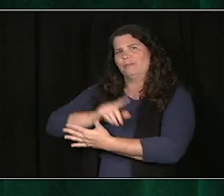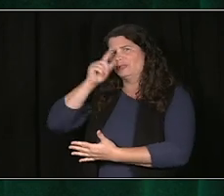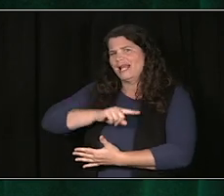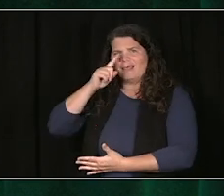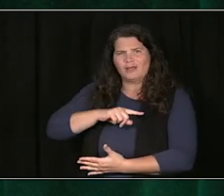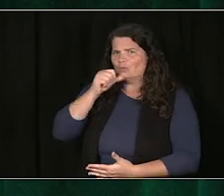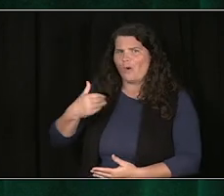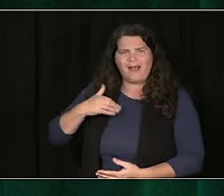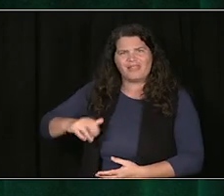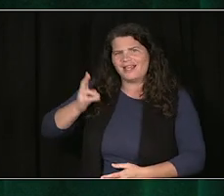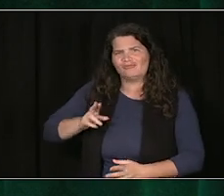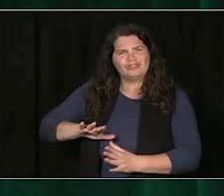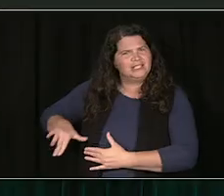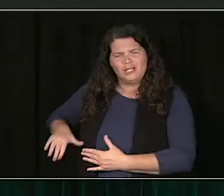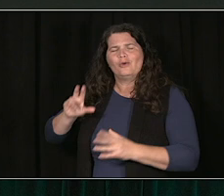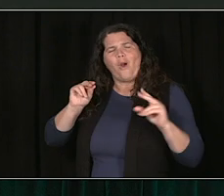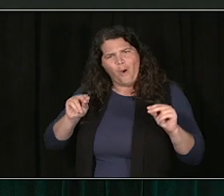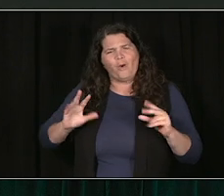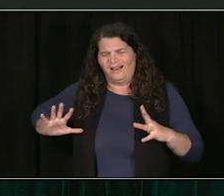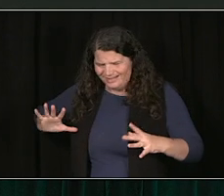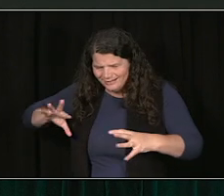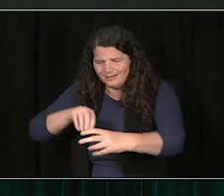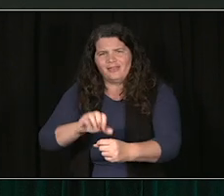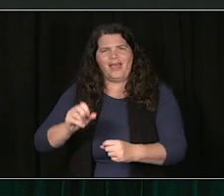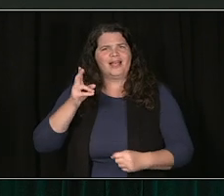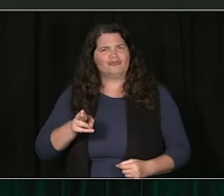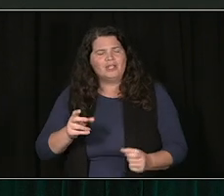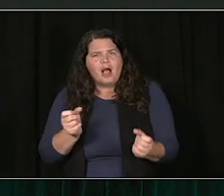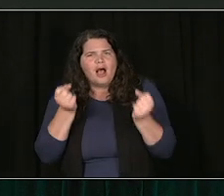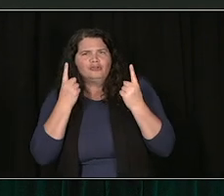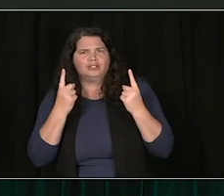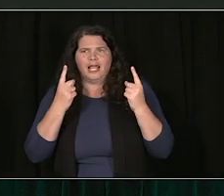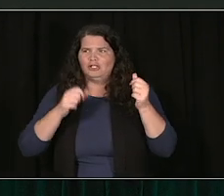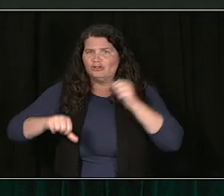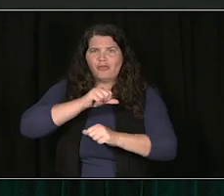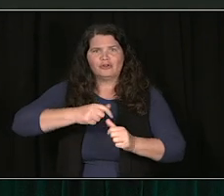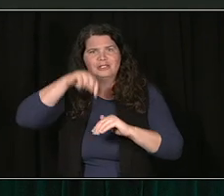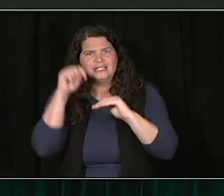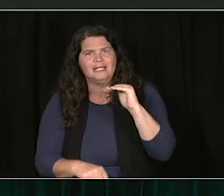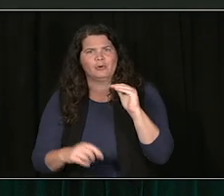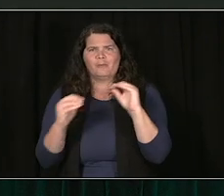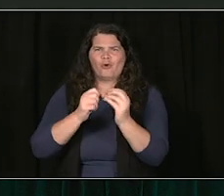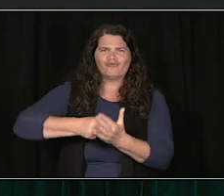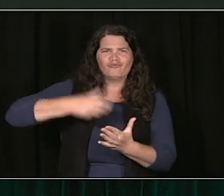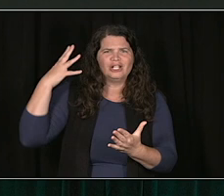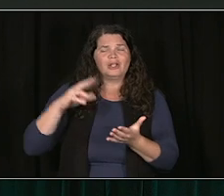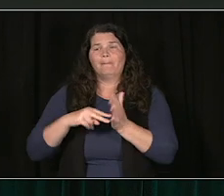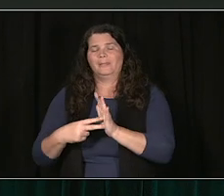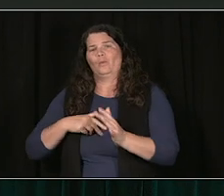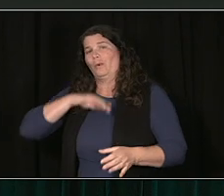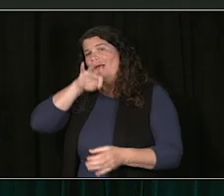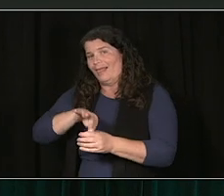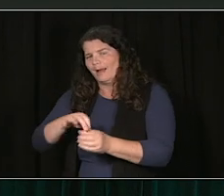that history to have a deeper and richer understanding of each other, and where we see our communities as we begin to elect more